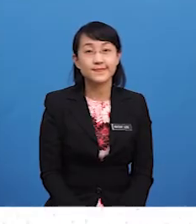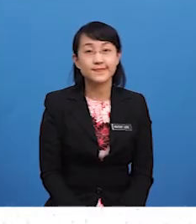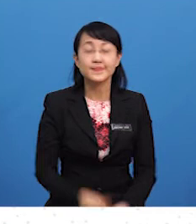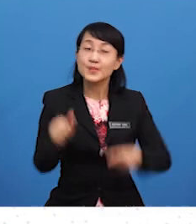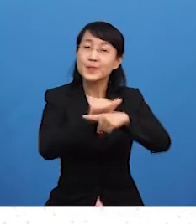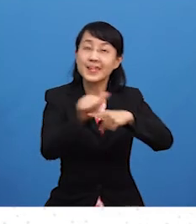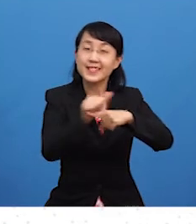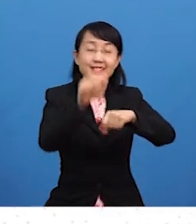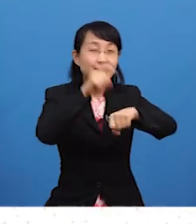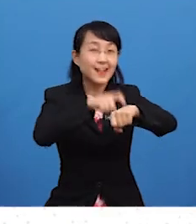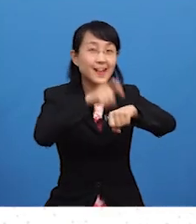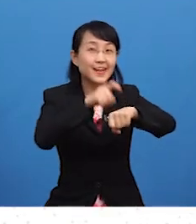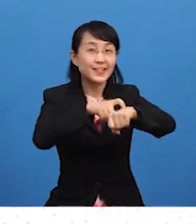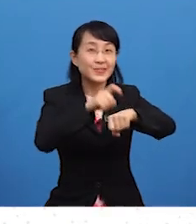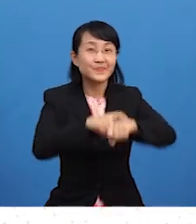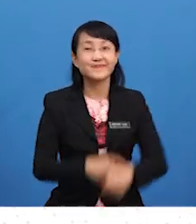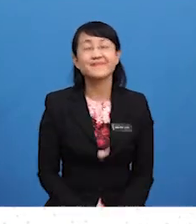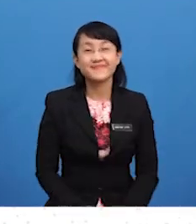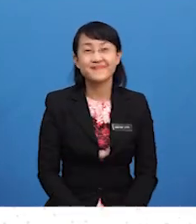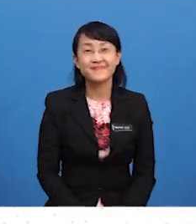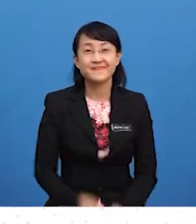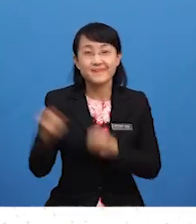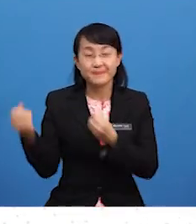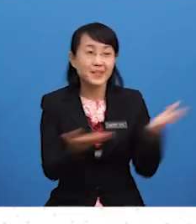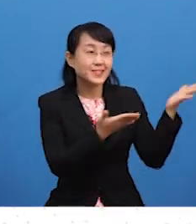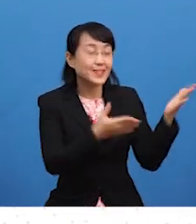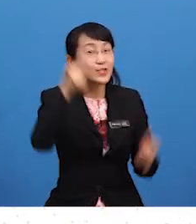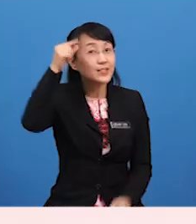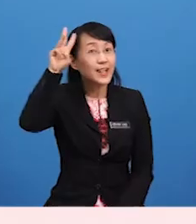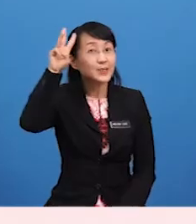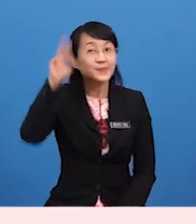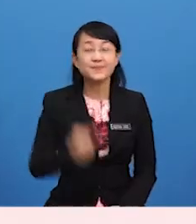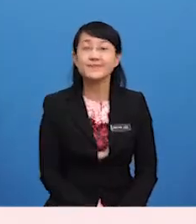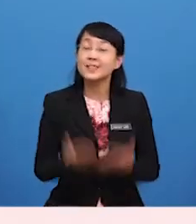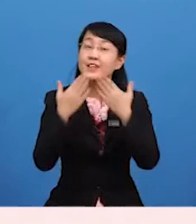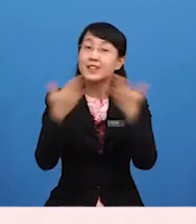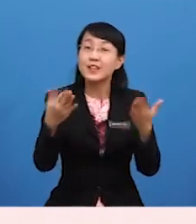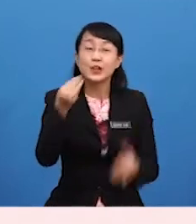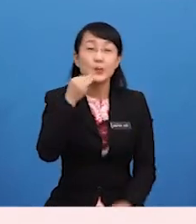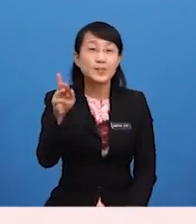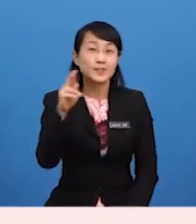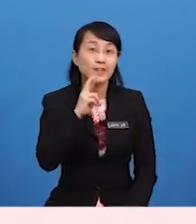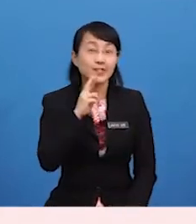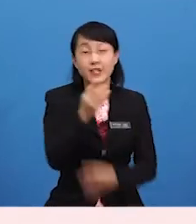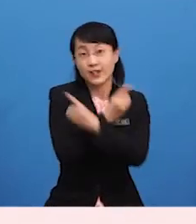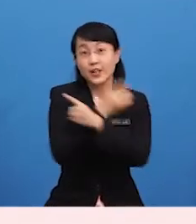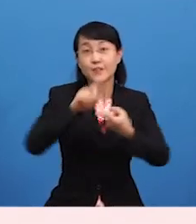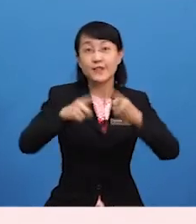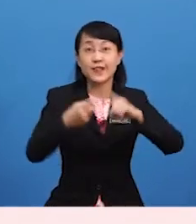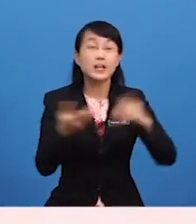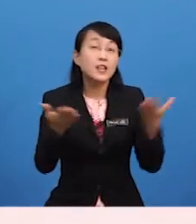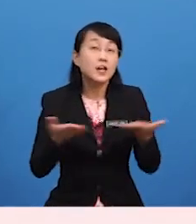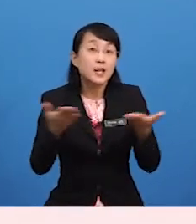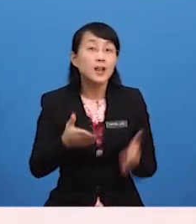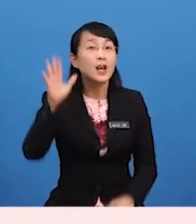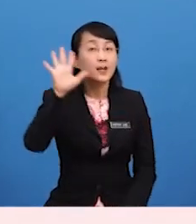It's practice time. Take it away, Grand Wiz. Sure. Thank you, Miss Rachel. Dear friends, here